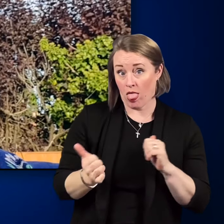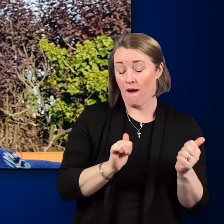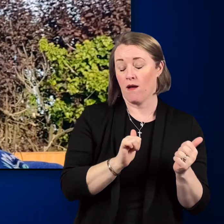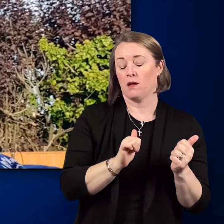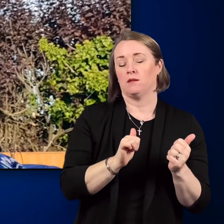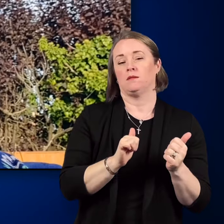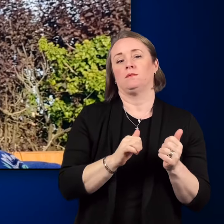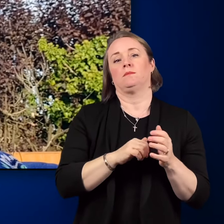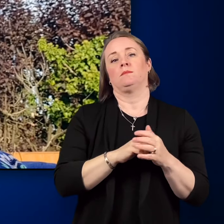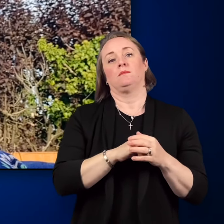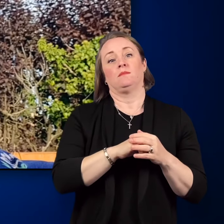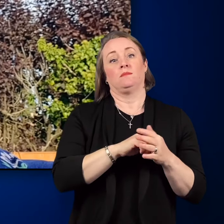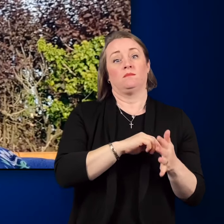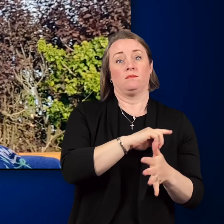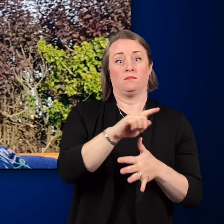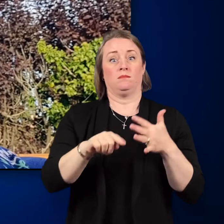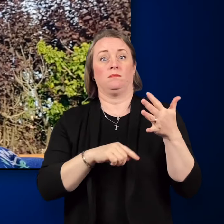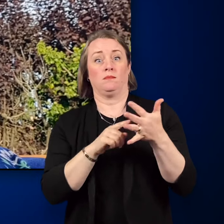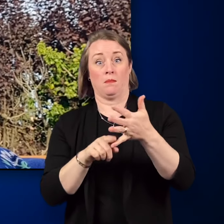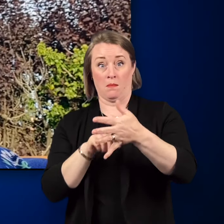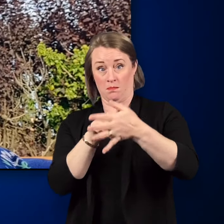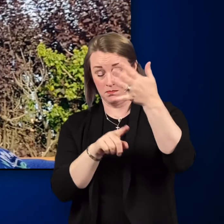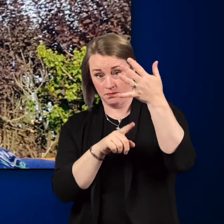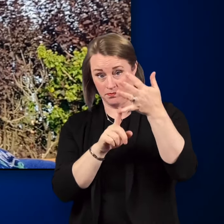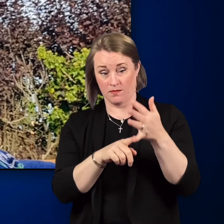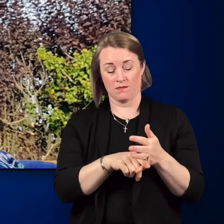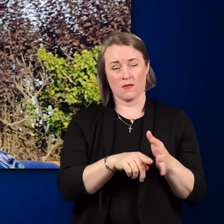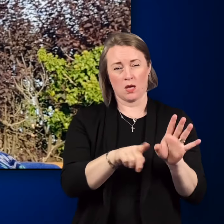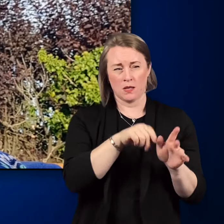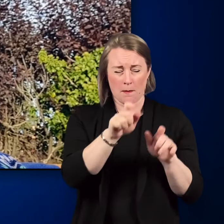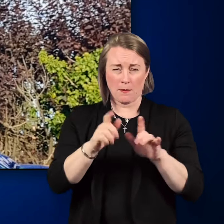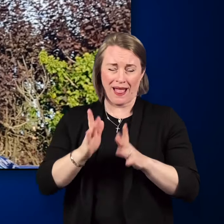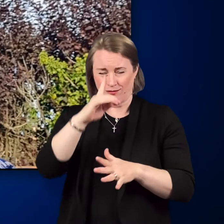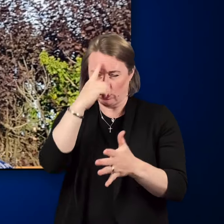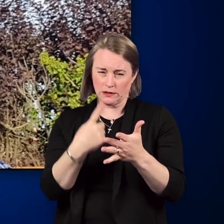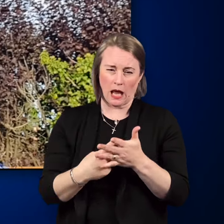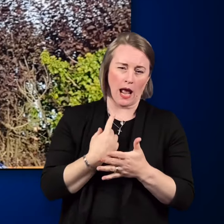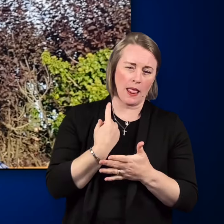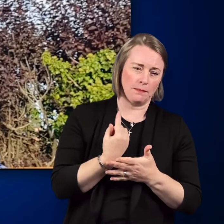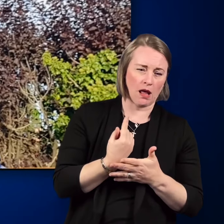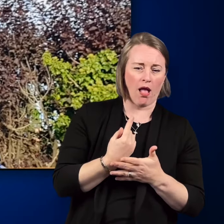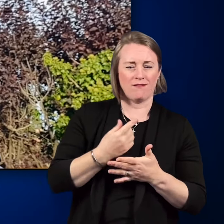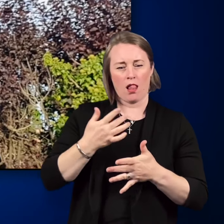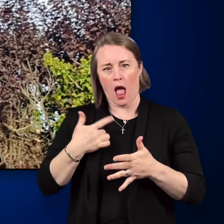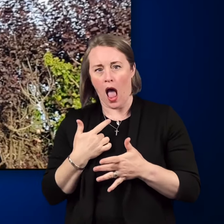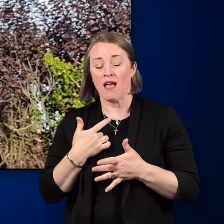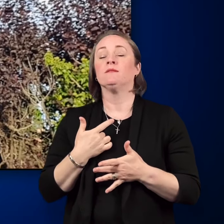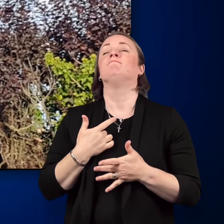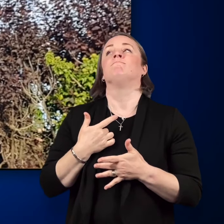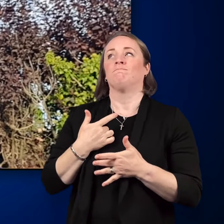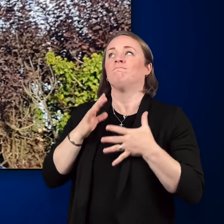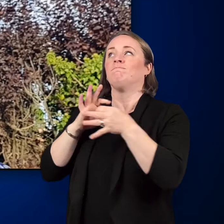make, getting wisdom and discernment could prevent many of them becoming involved in gangs and drug trafficking across county